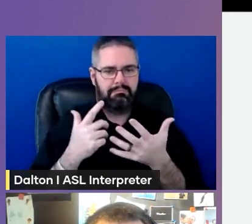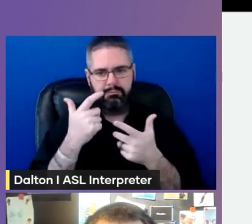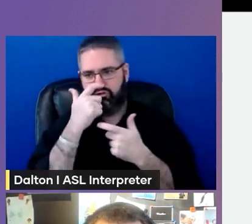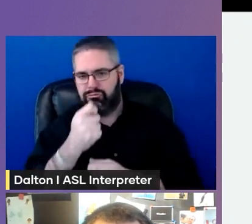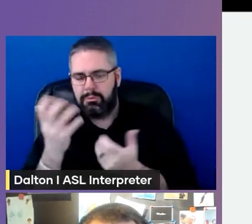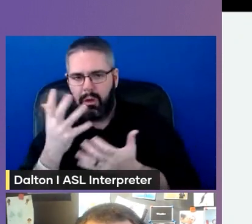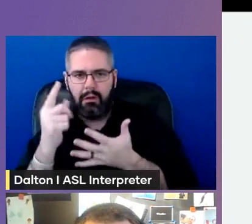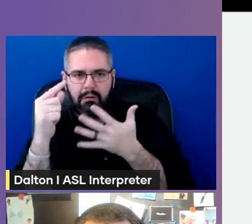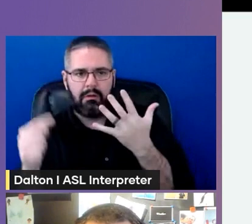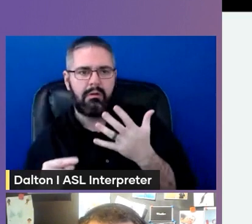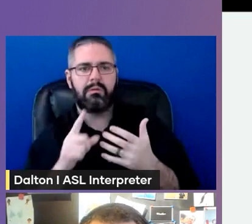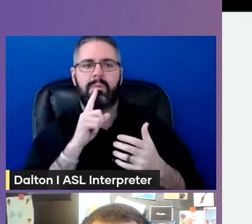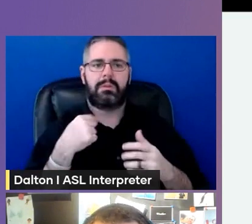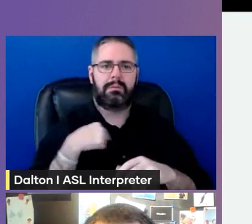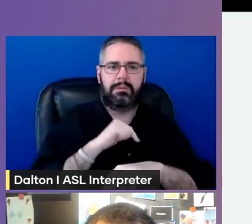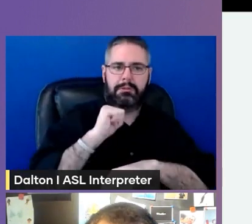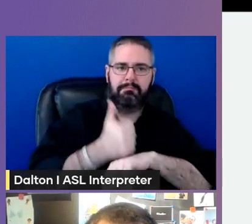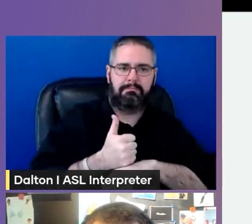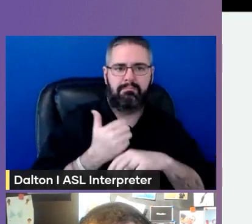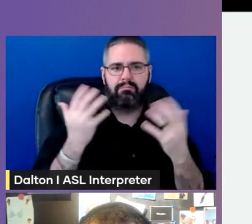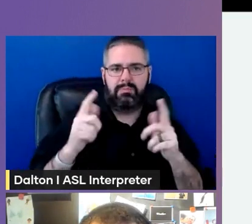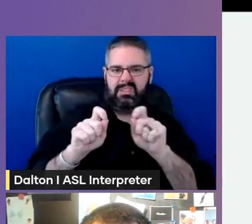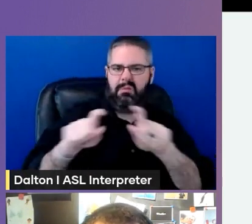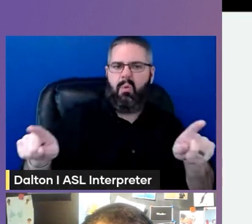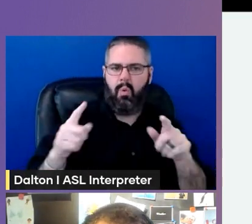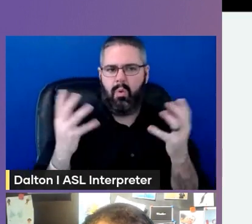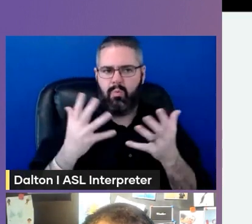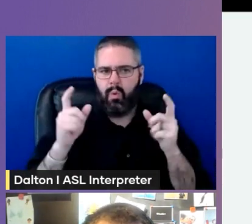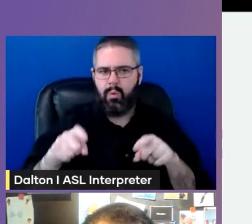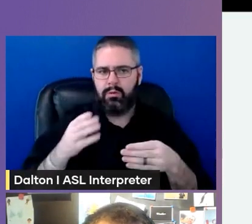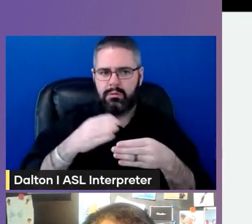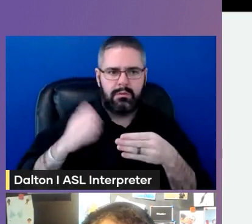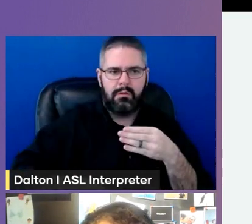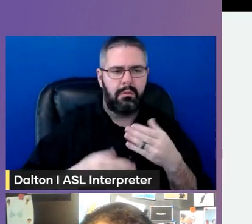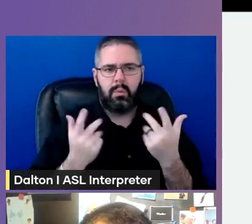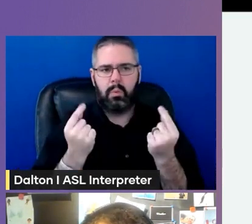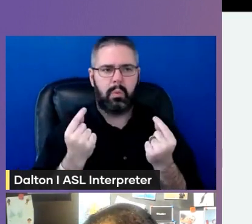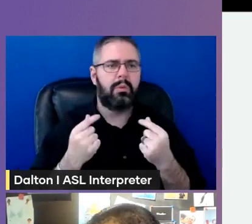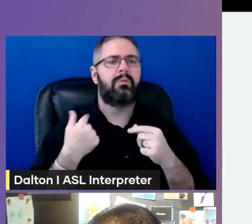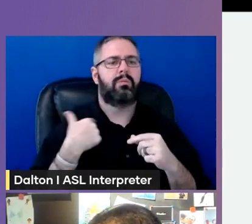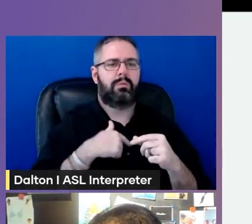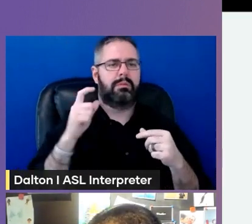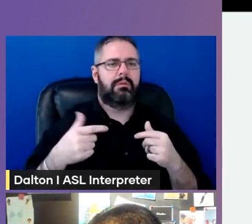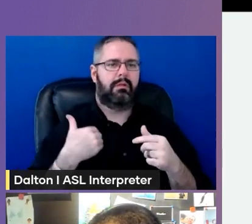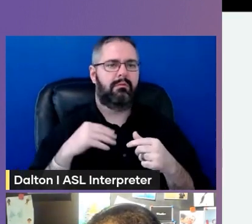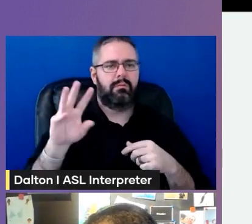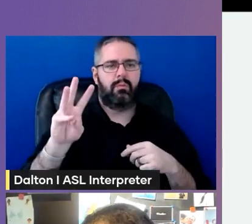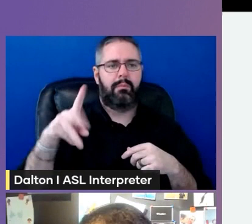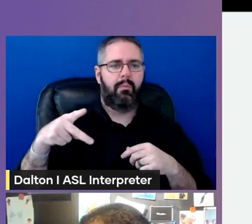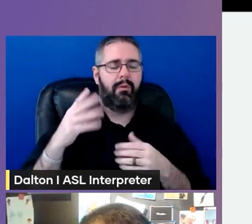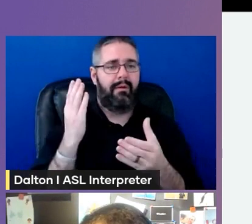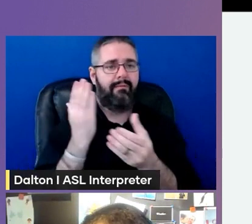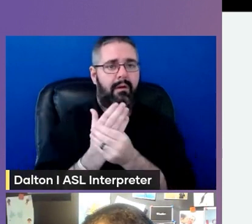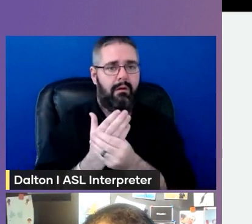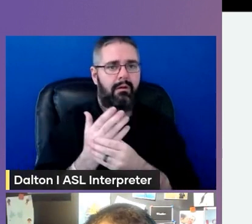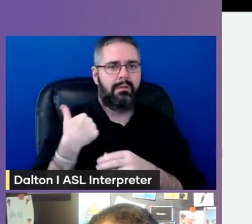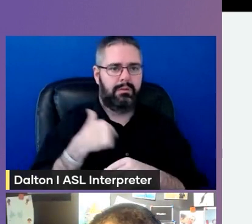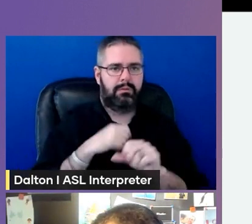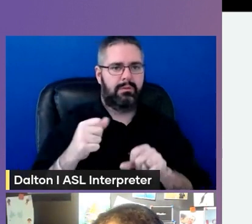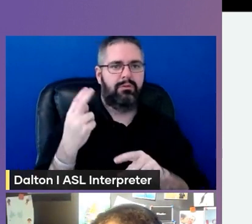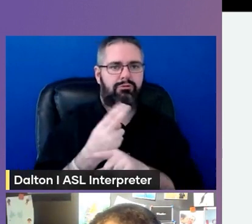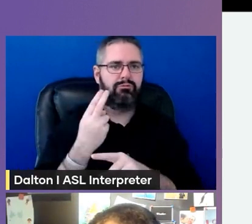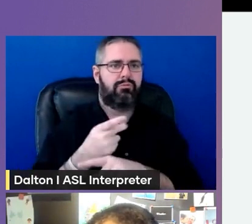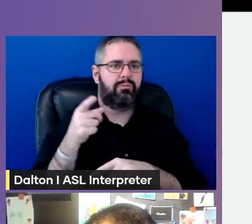For this deploy step, what needs to be done? So we need to have a Waypoint file that we can call using the Waypoint